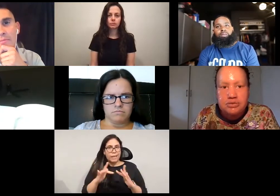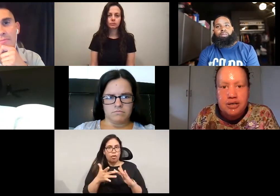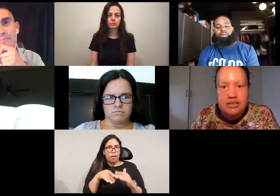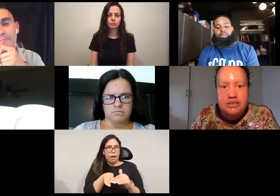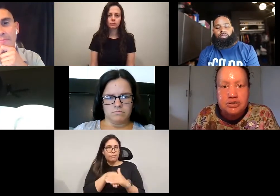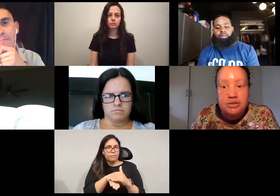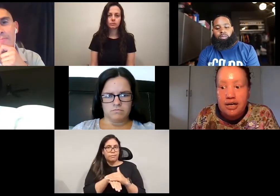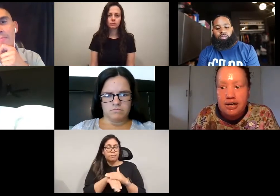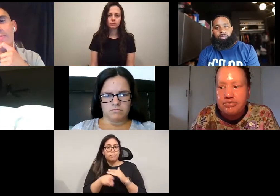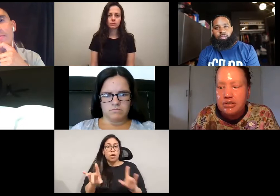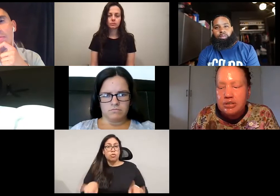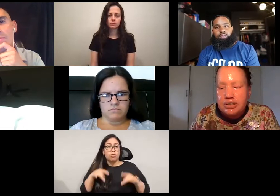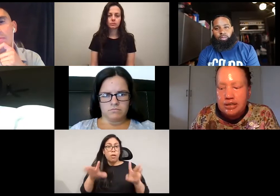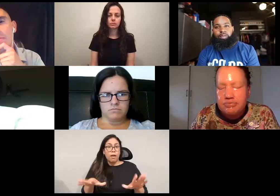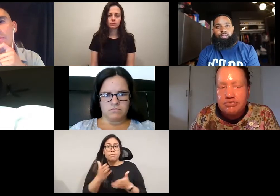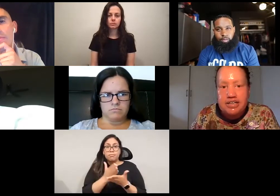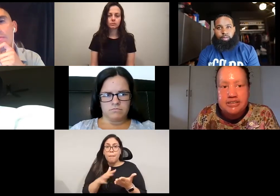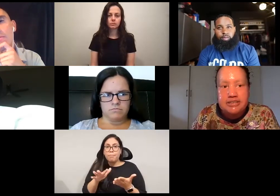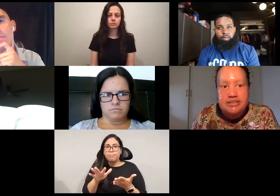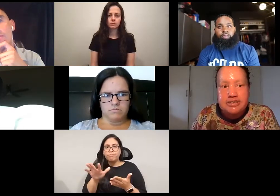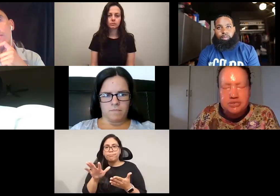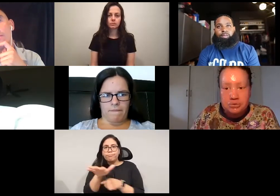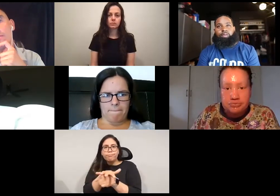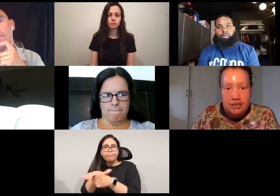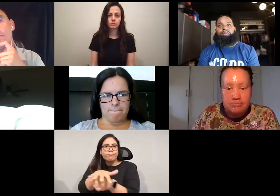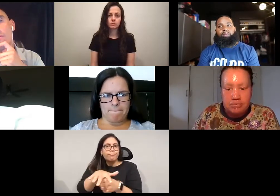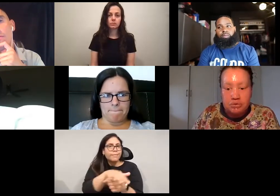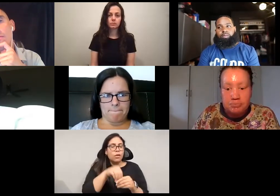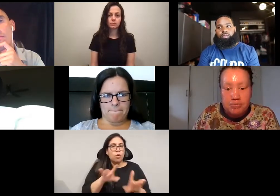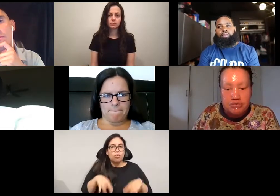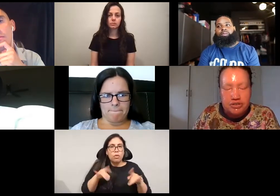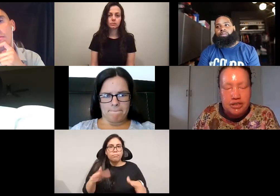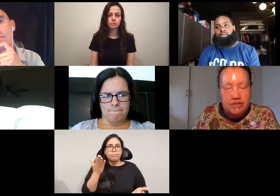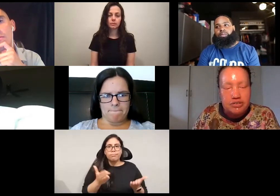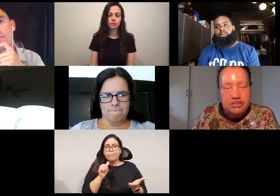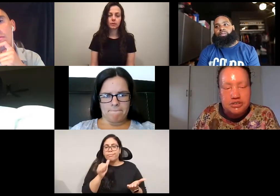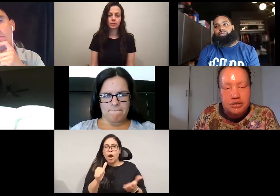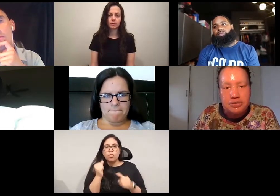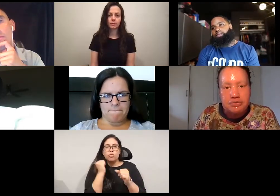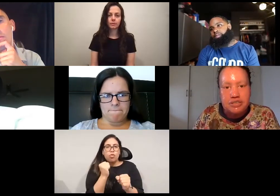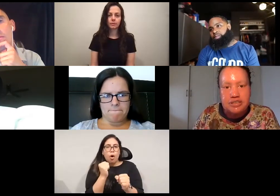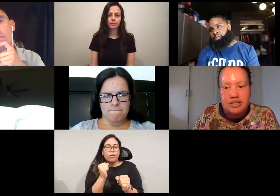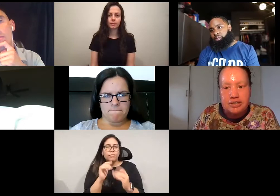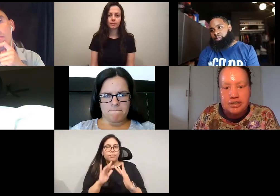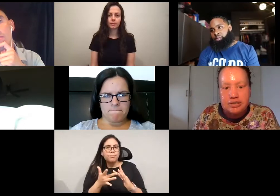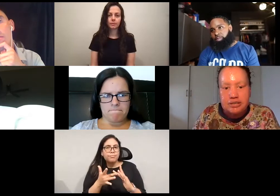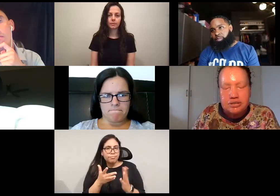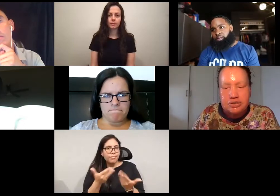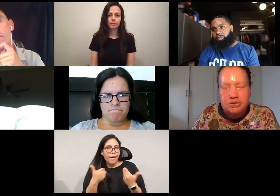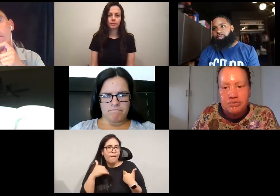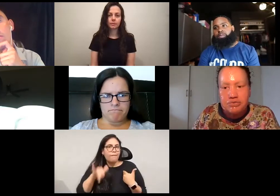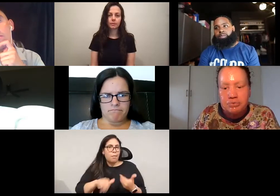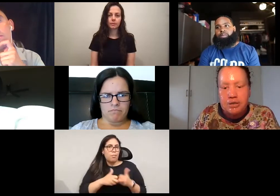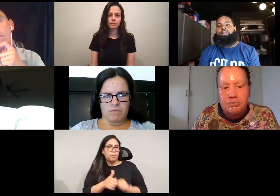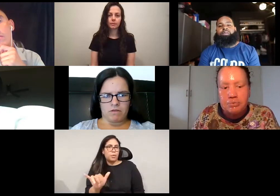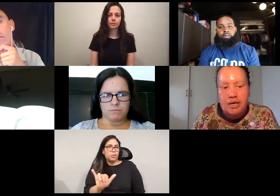there's still parts that don't have fast internet or good mobile phone coverage. So there's that. And